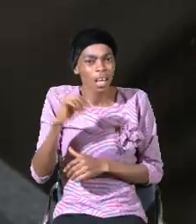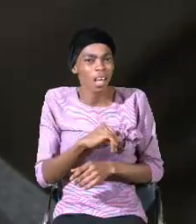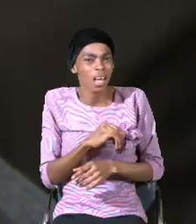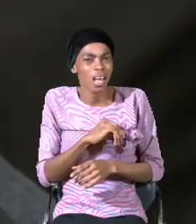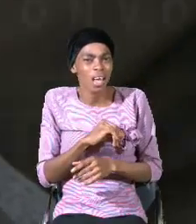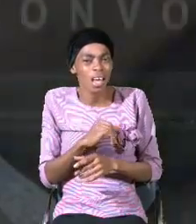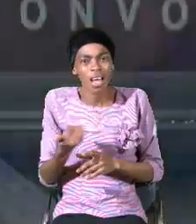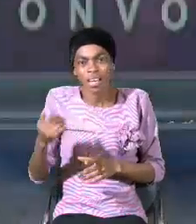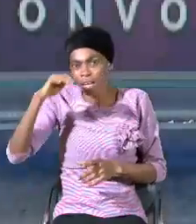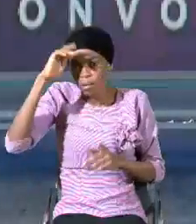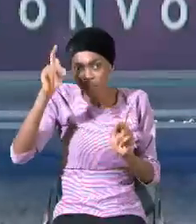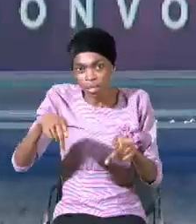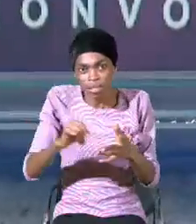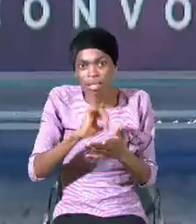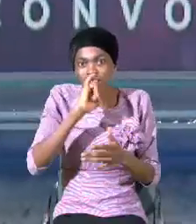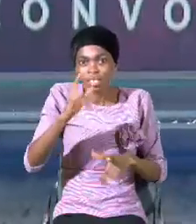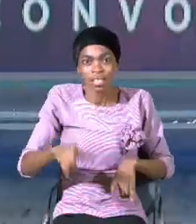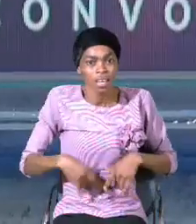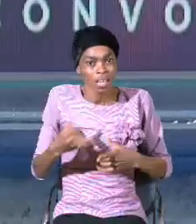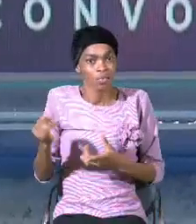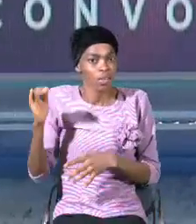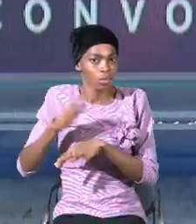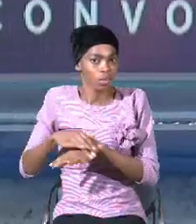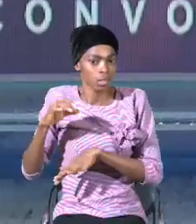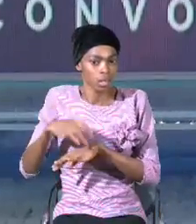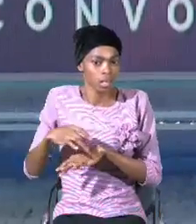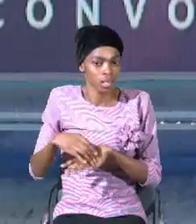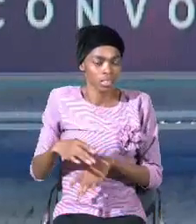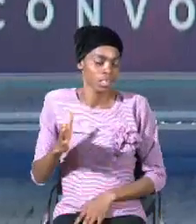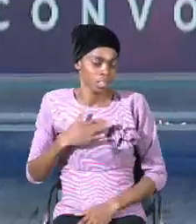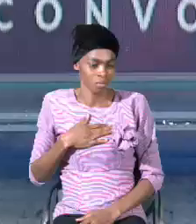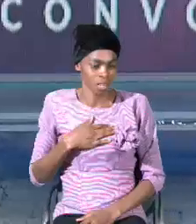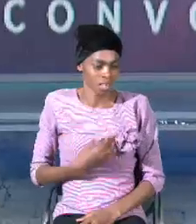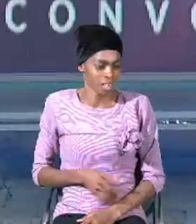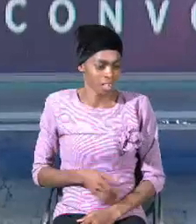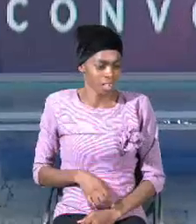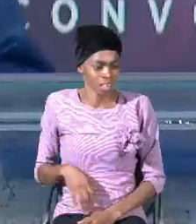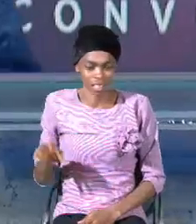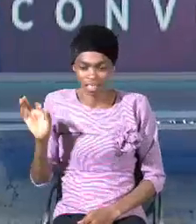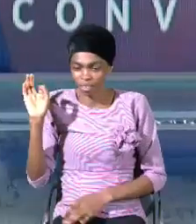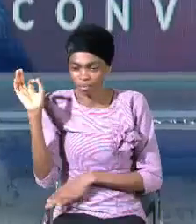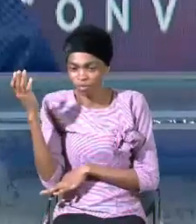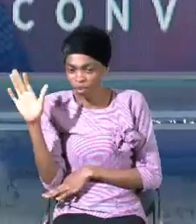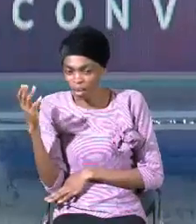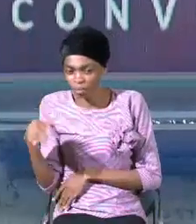on earth. My fruit, my crops,